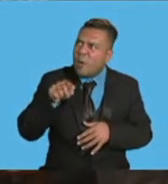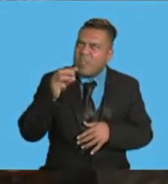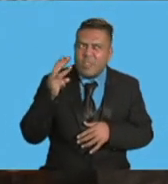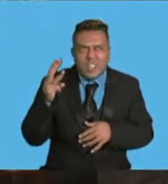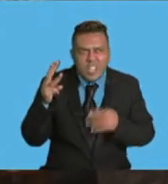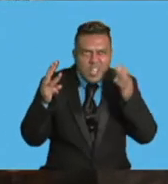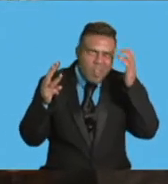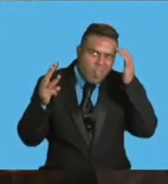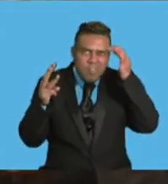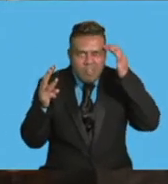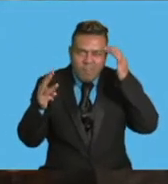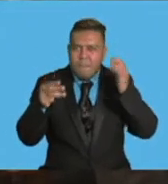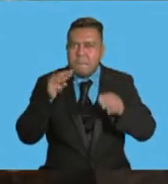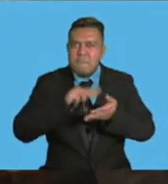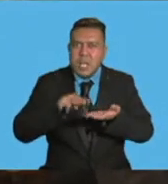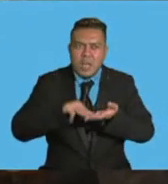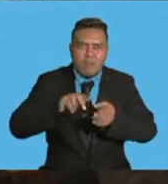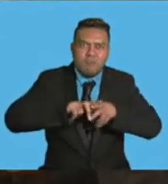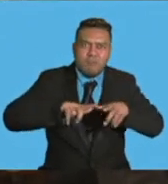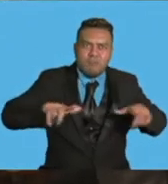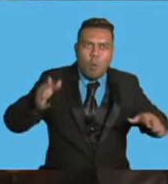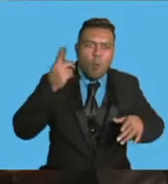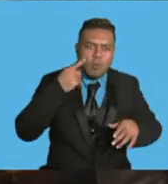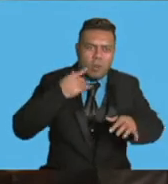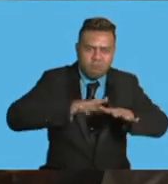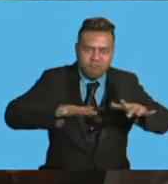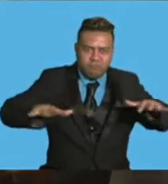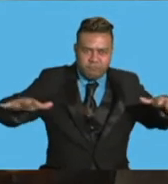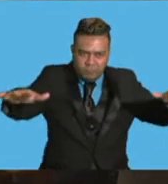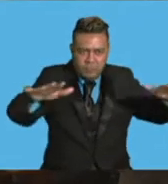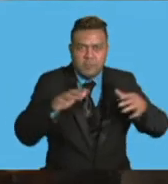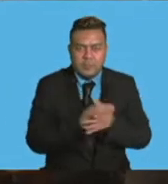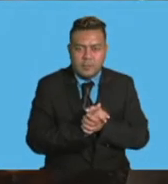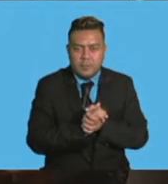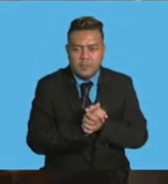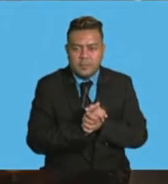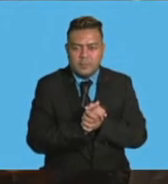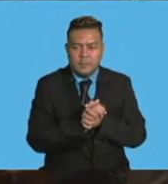6.3 million square kilometers in terms of